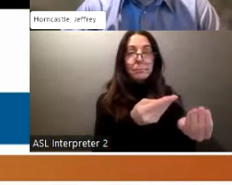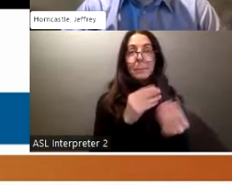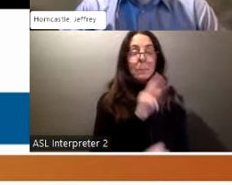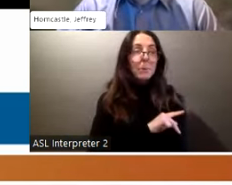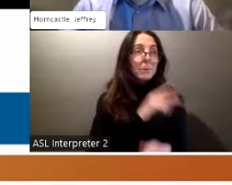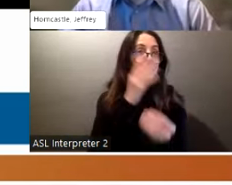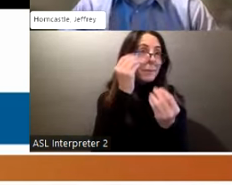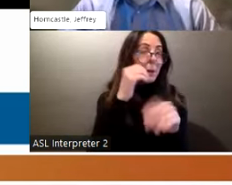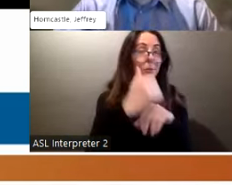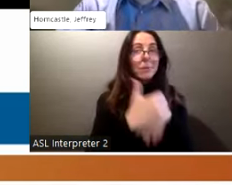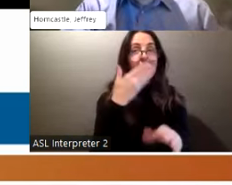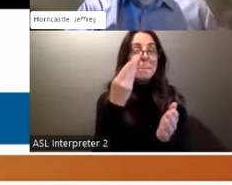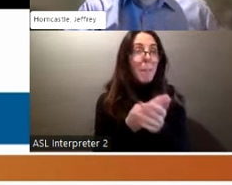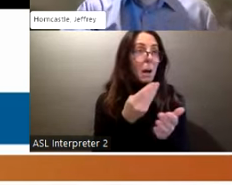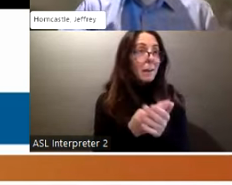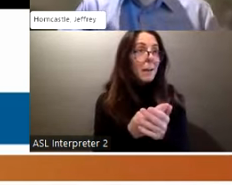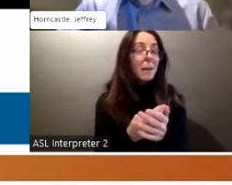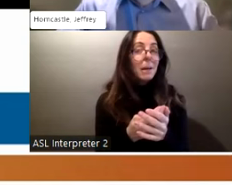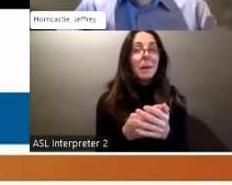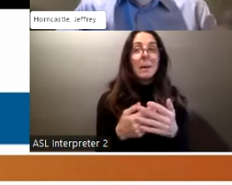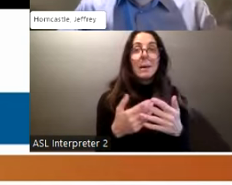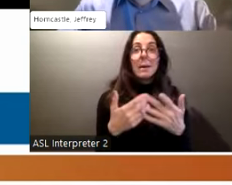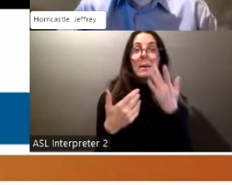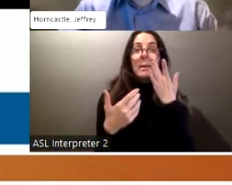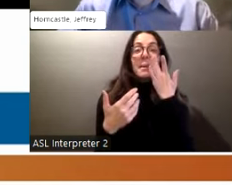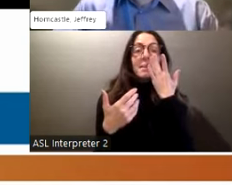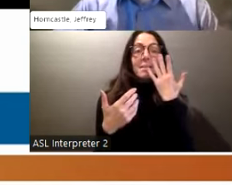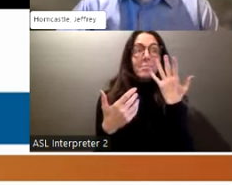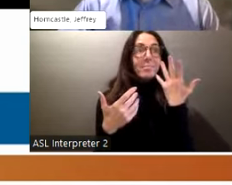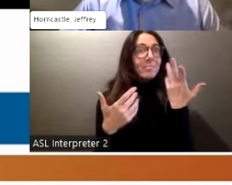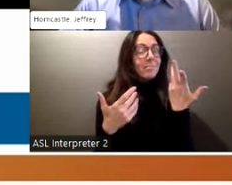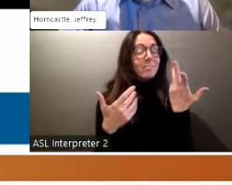information and sending money to prove that your money or bank accounts are actually yours,